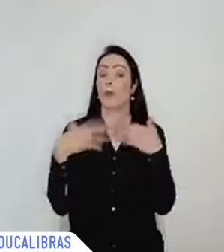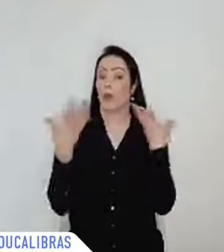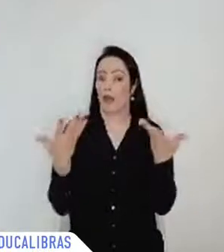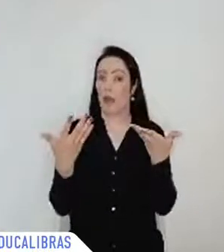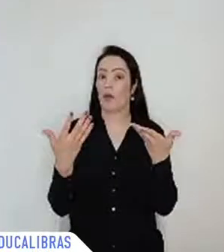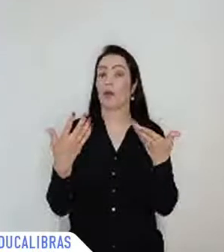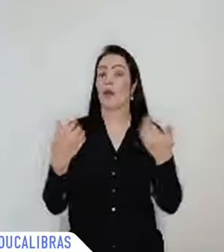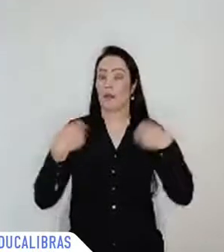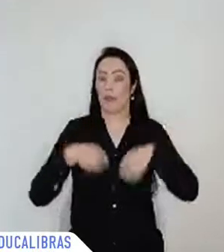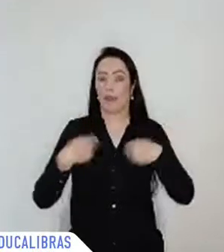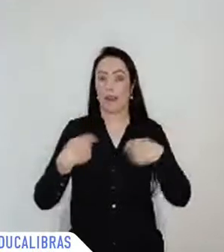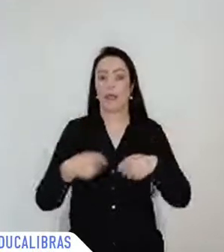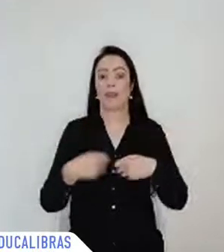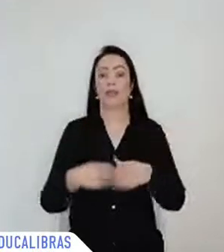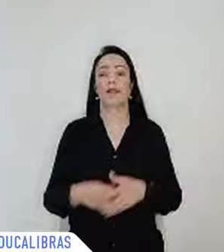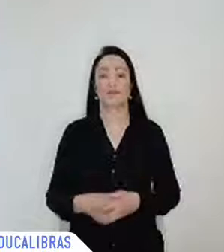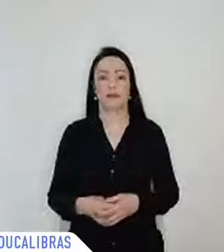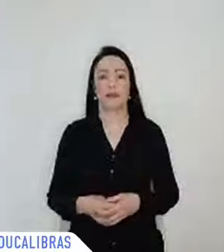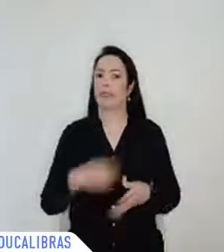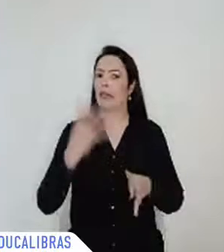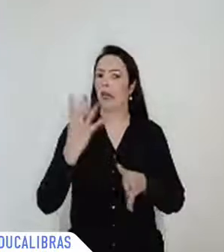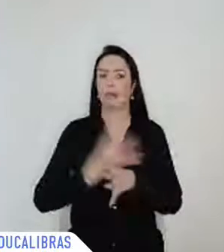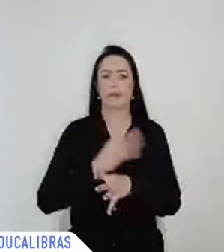responsible leadership, and remind them of